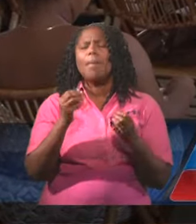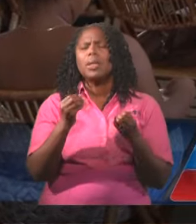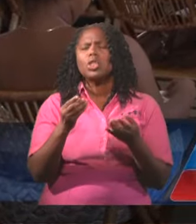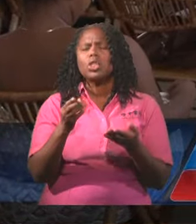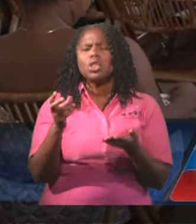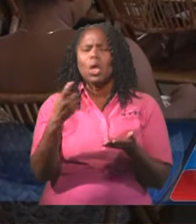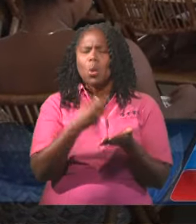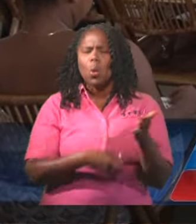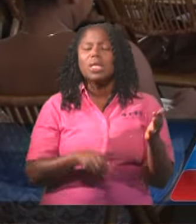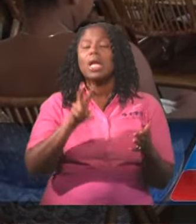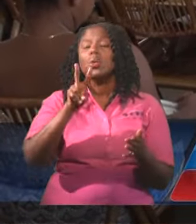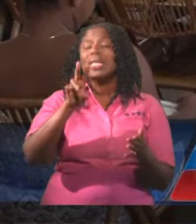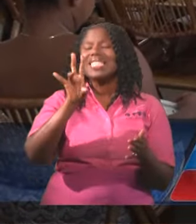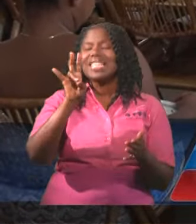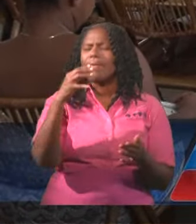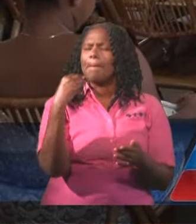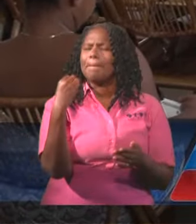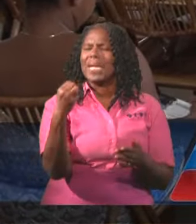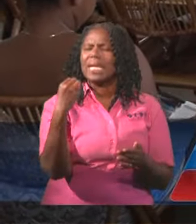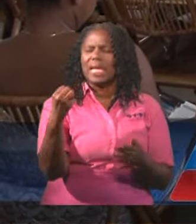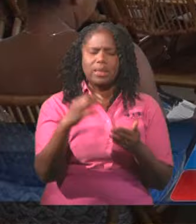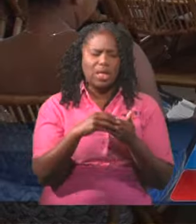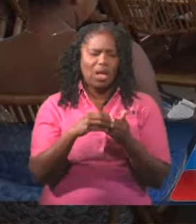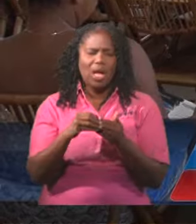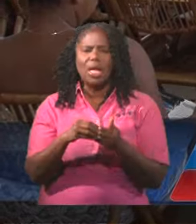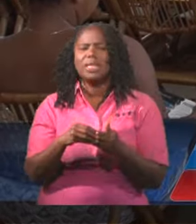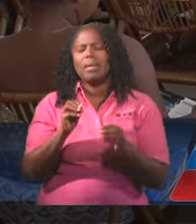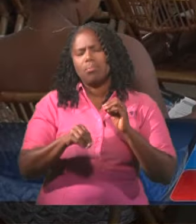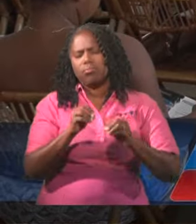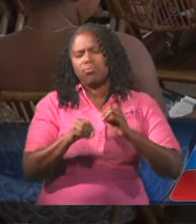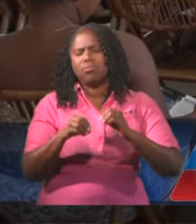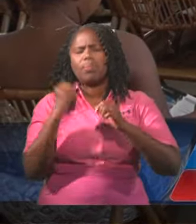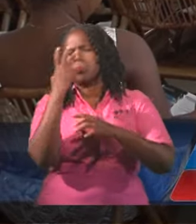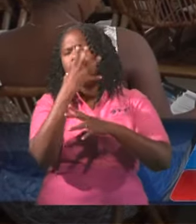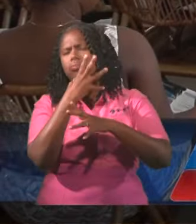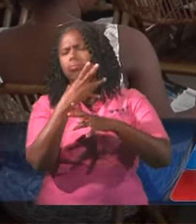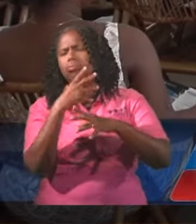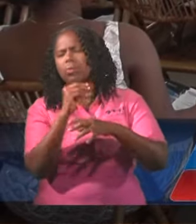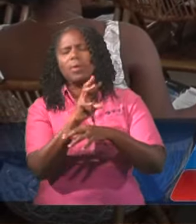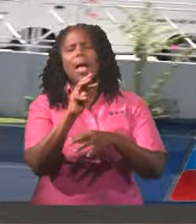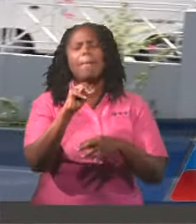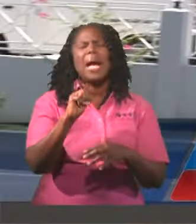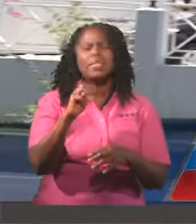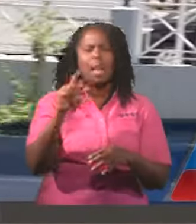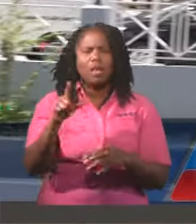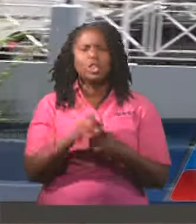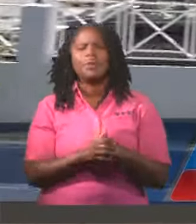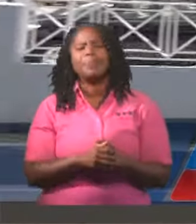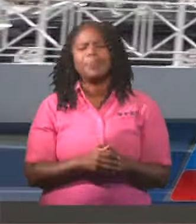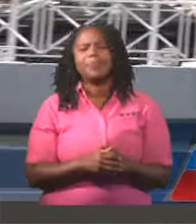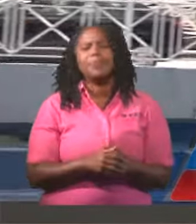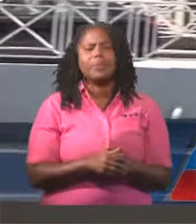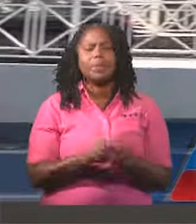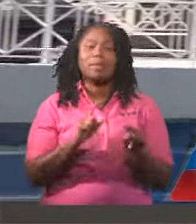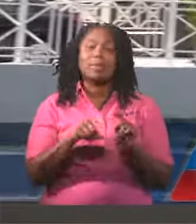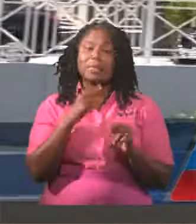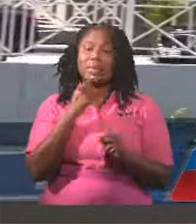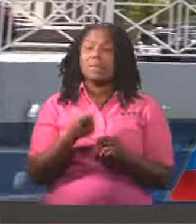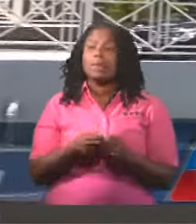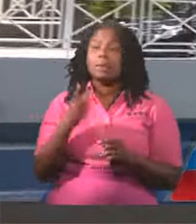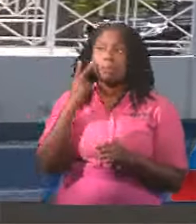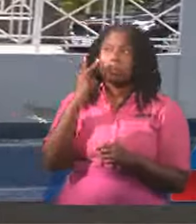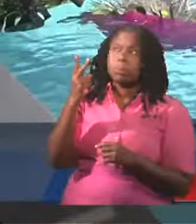million. He said, however, after receiving the keys in February 2023 and the opening ceremony, infrastructural issues